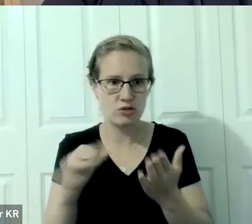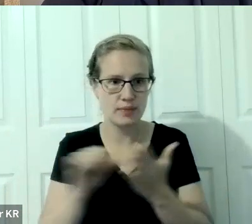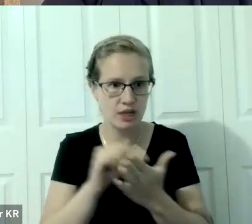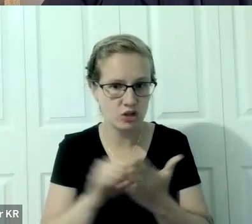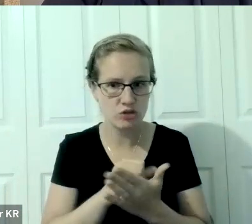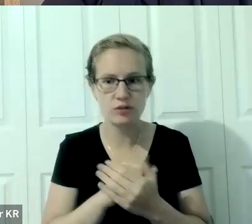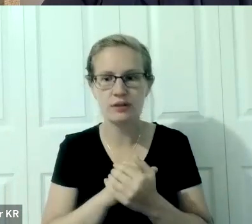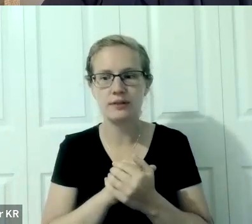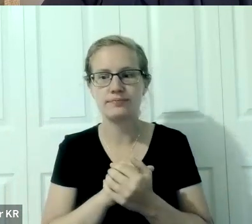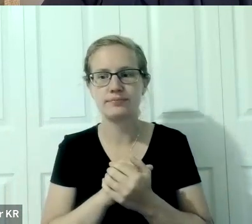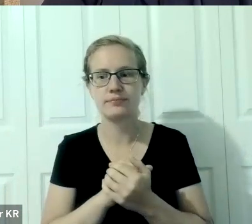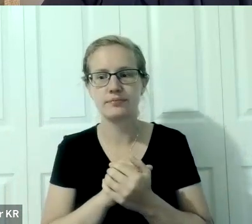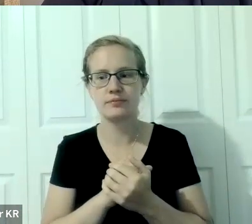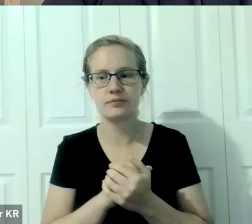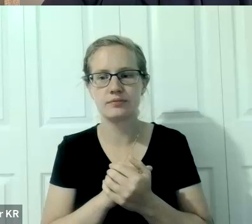for